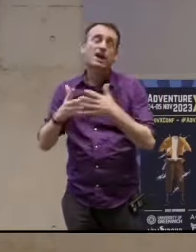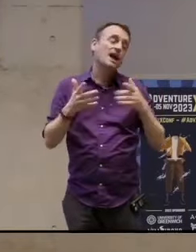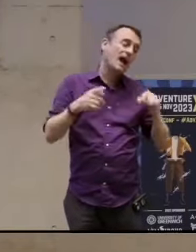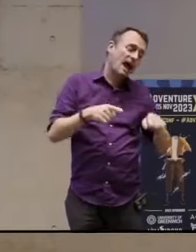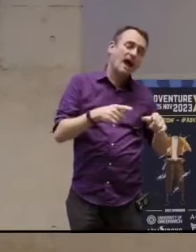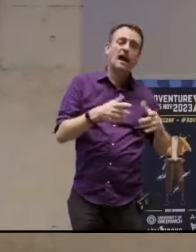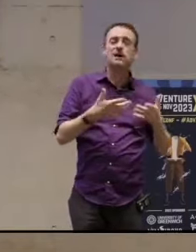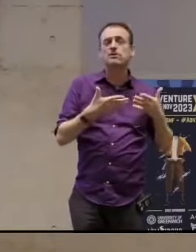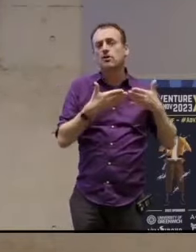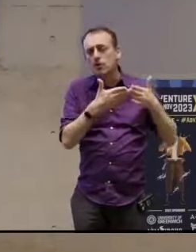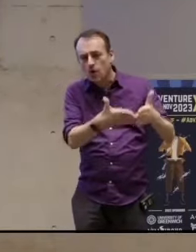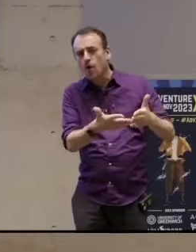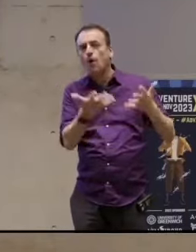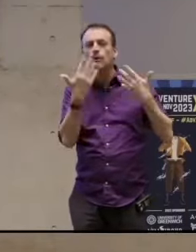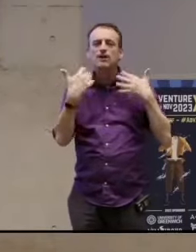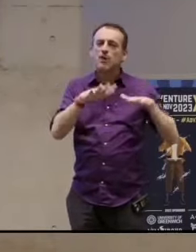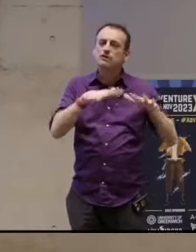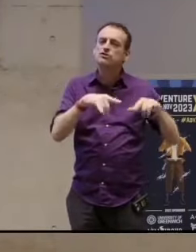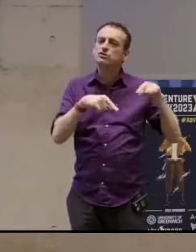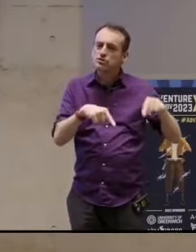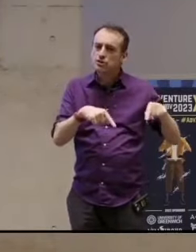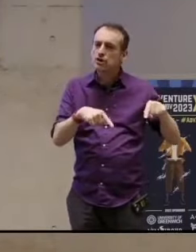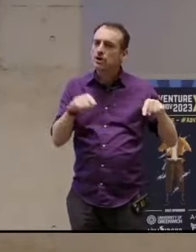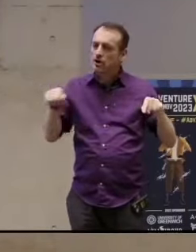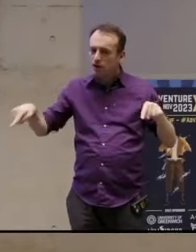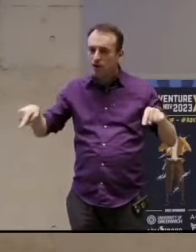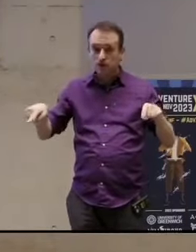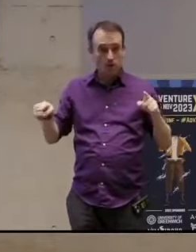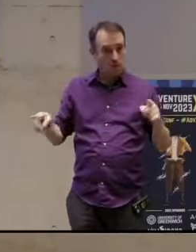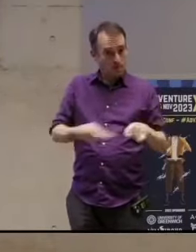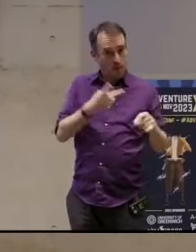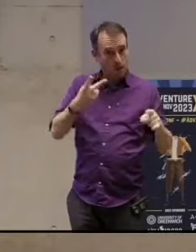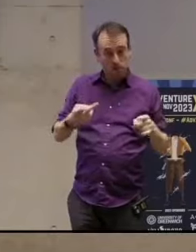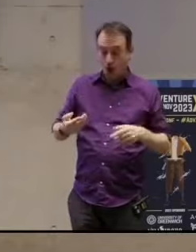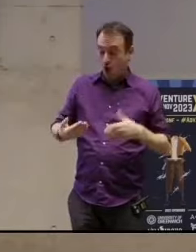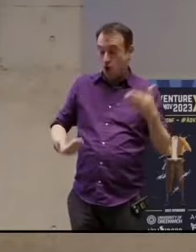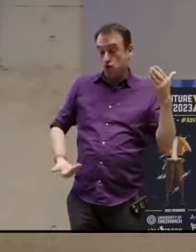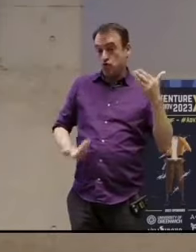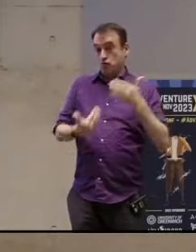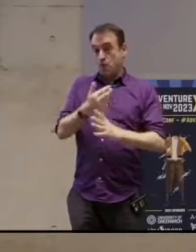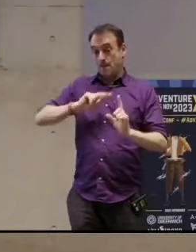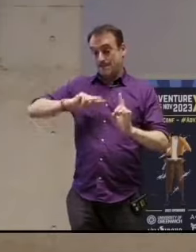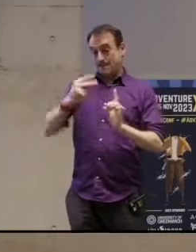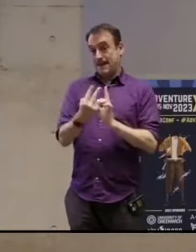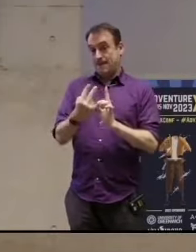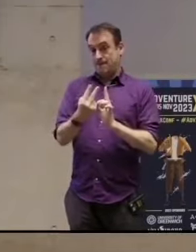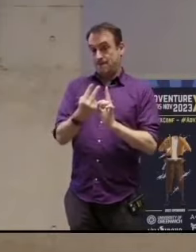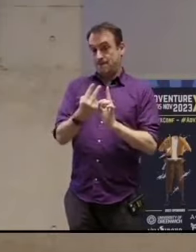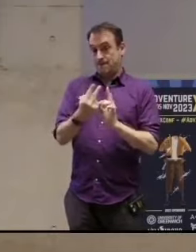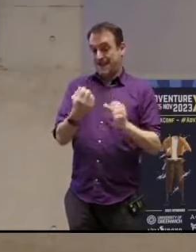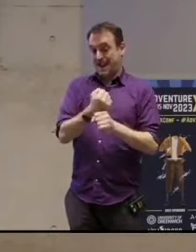new perspectives or themes to make into games. So don't